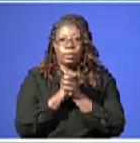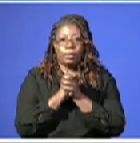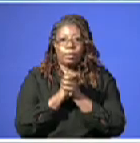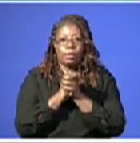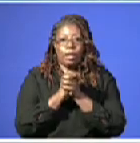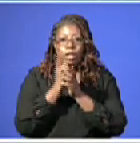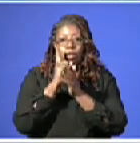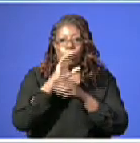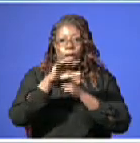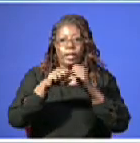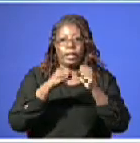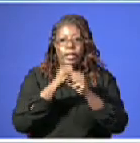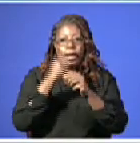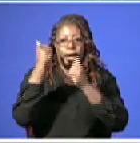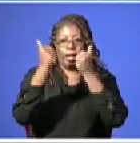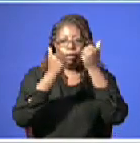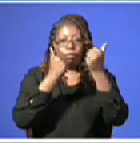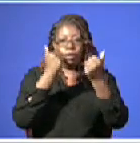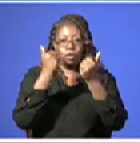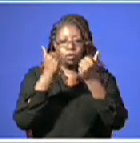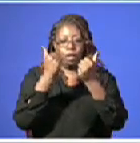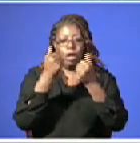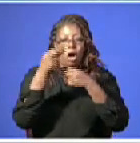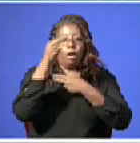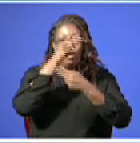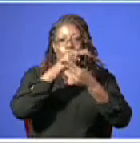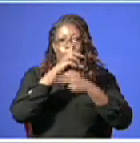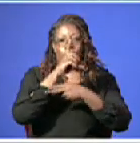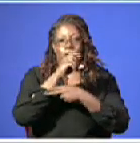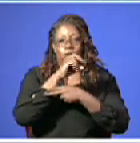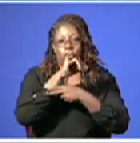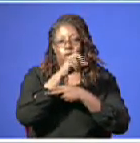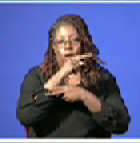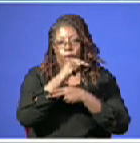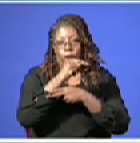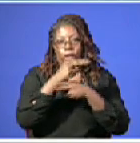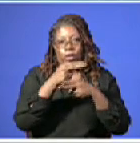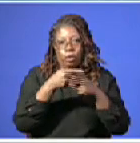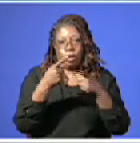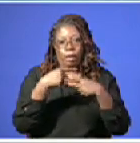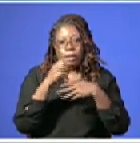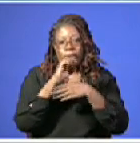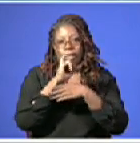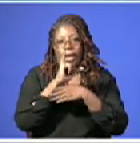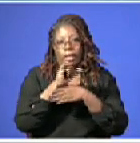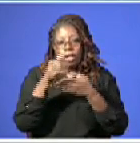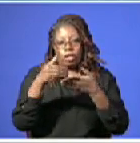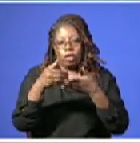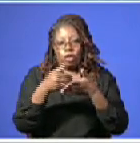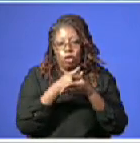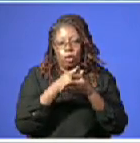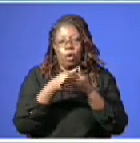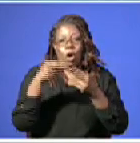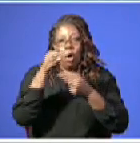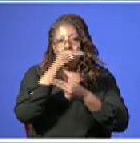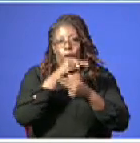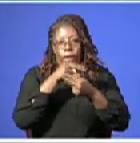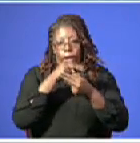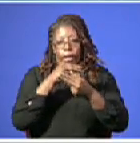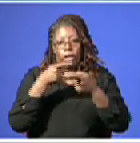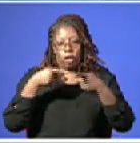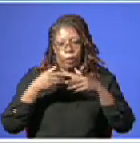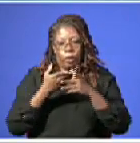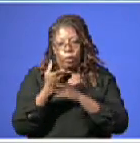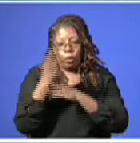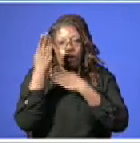As the one-year anniversary of Hurricane Dorian's landfall in the Bahamas approaches, this current hurricane, Isaias, that's tracking through the Bahamas right now,